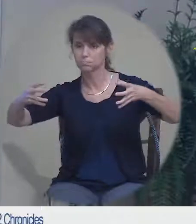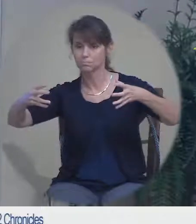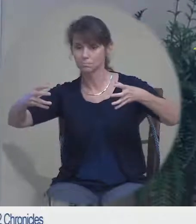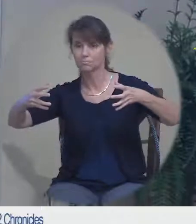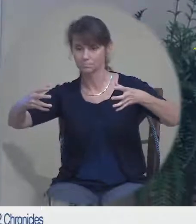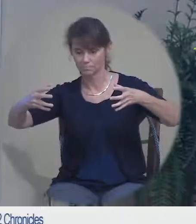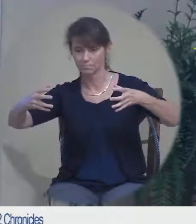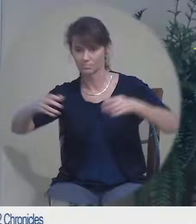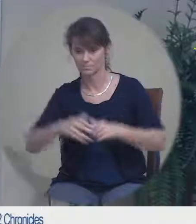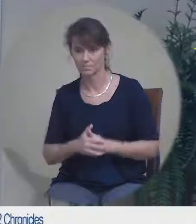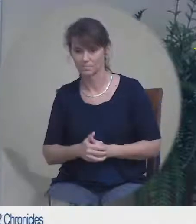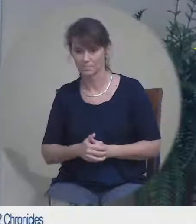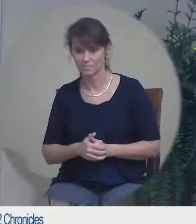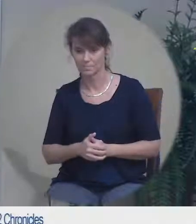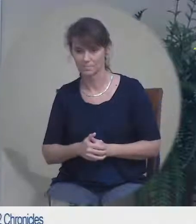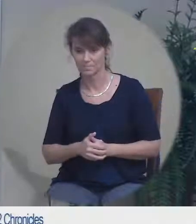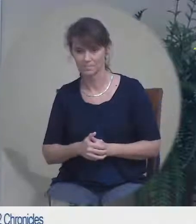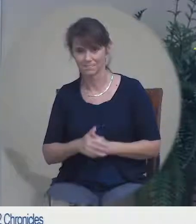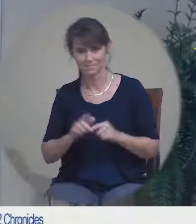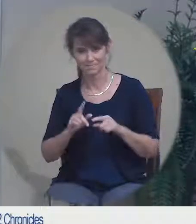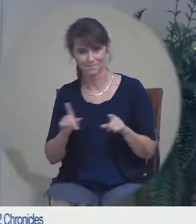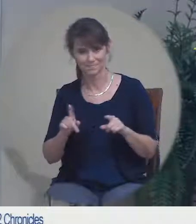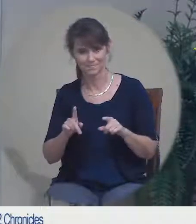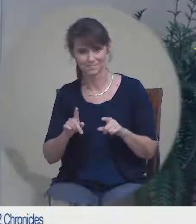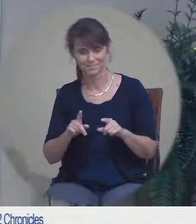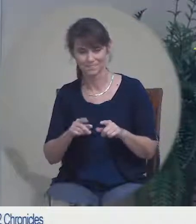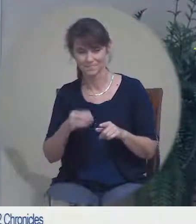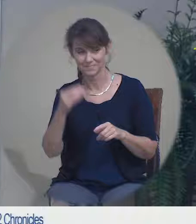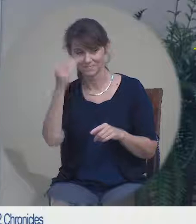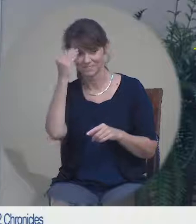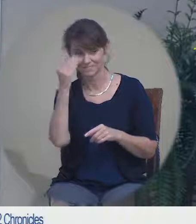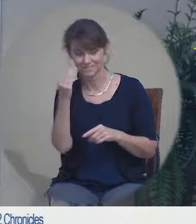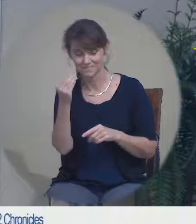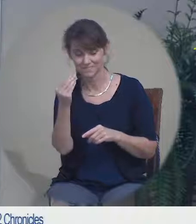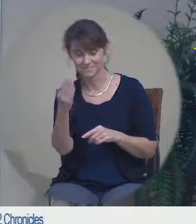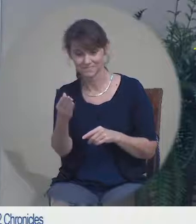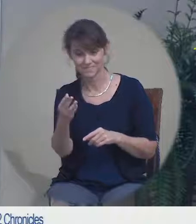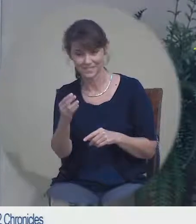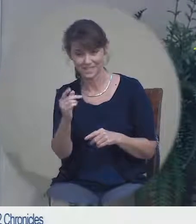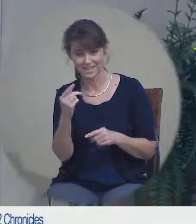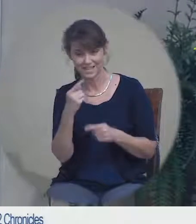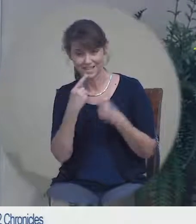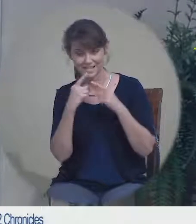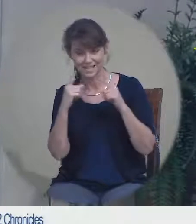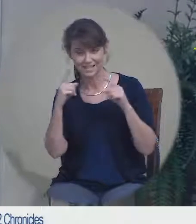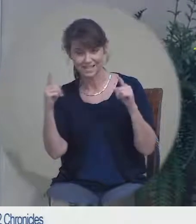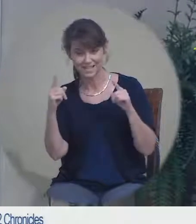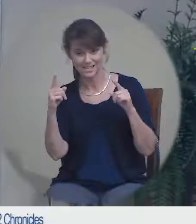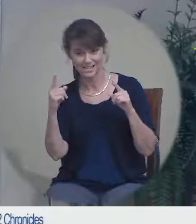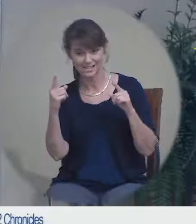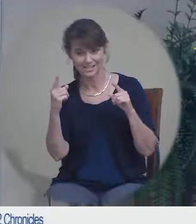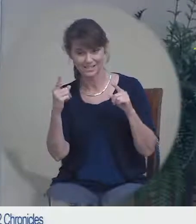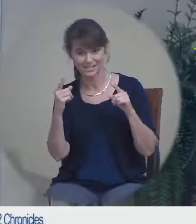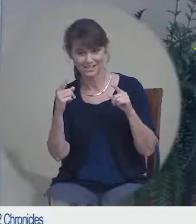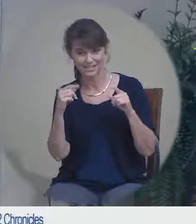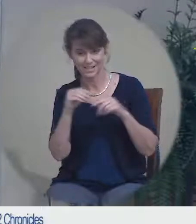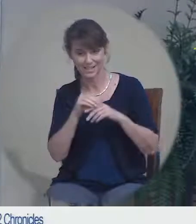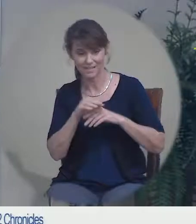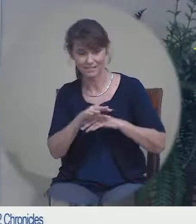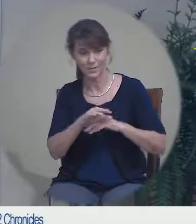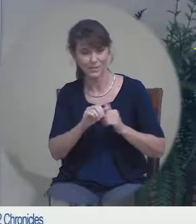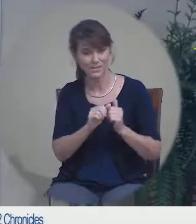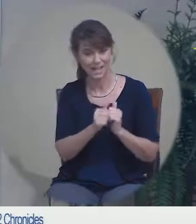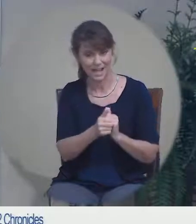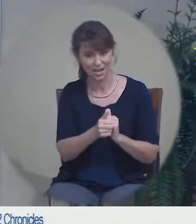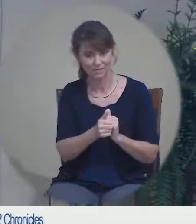But what can success do to an individual? And that's what happened to Uzziah. Look at verse 16. But when he became strong,